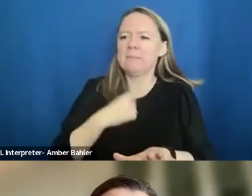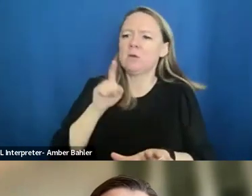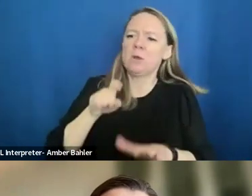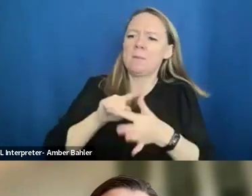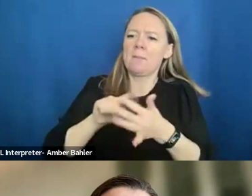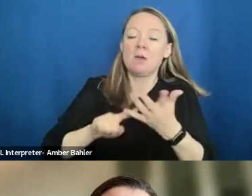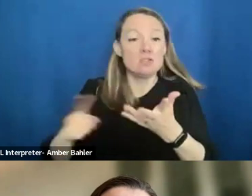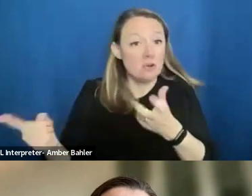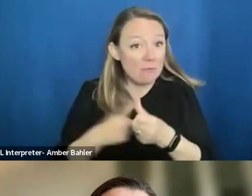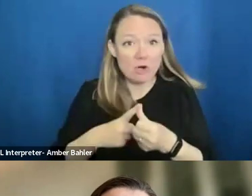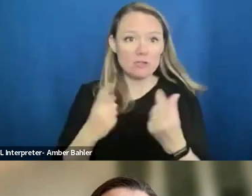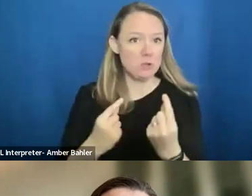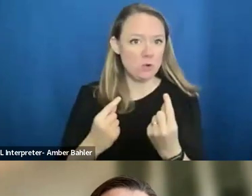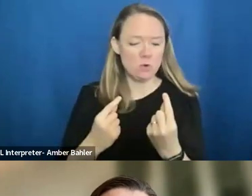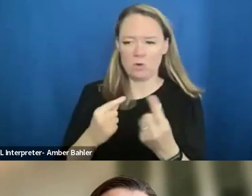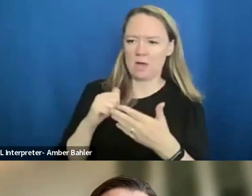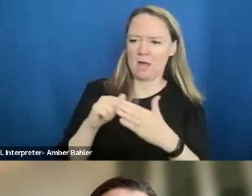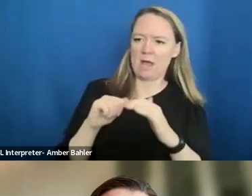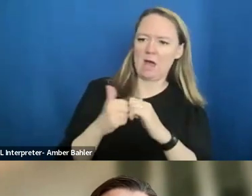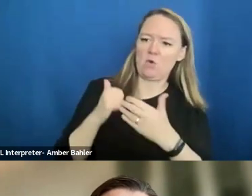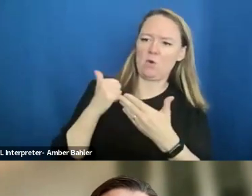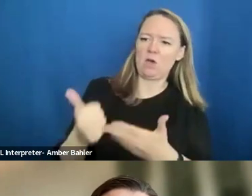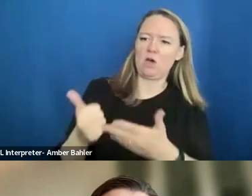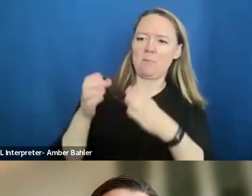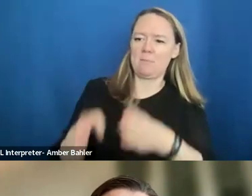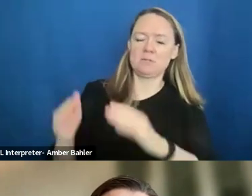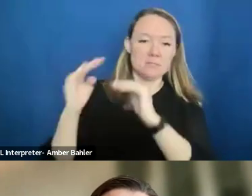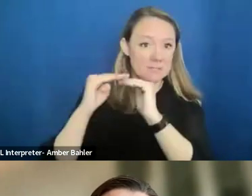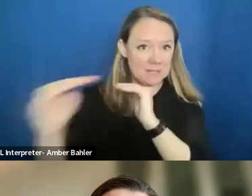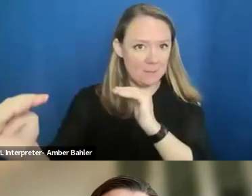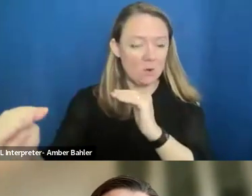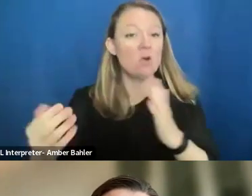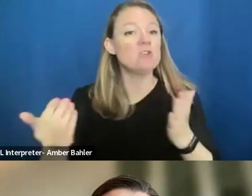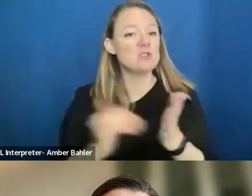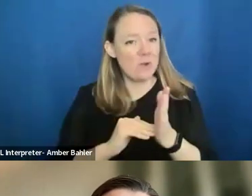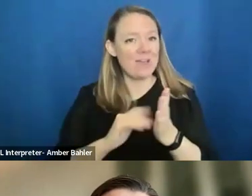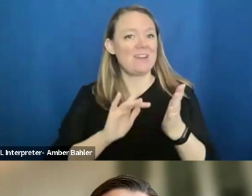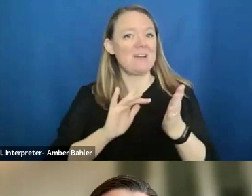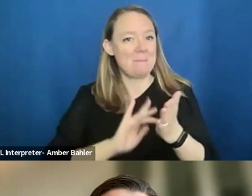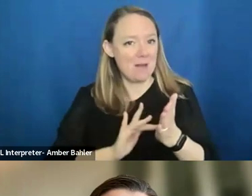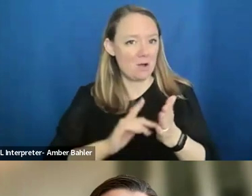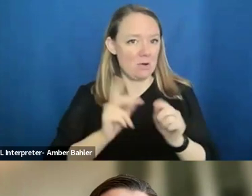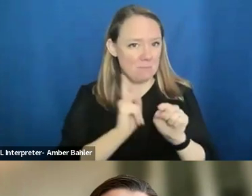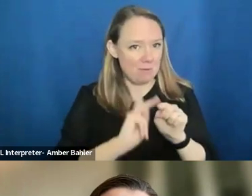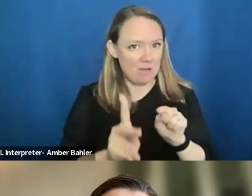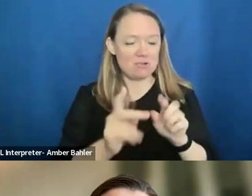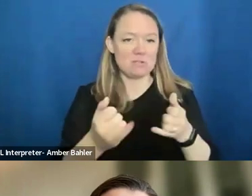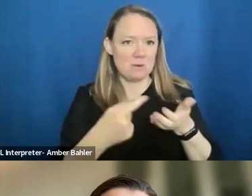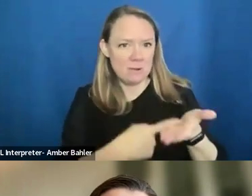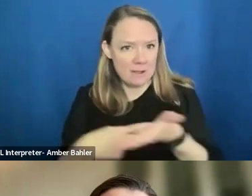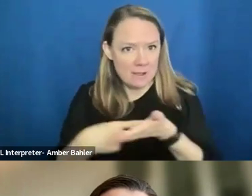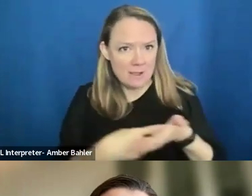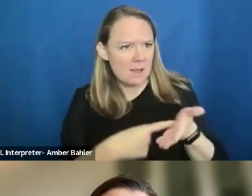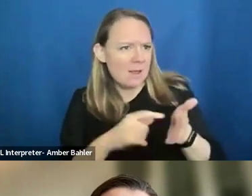stable? And so we lots of conversations throughout the medical community. How do we do this? What are you doing? How are you trying it?